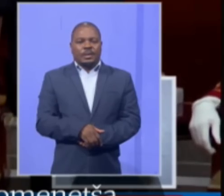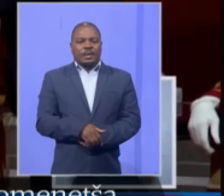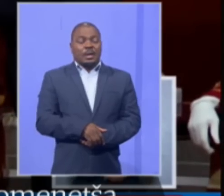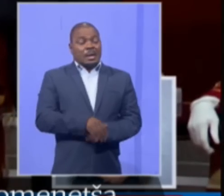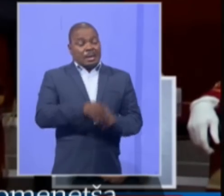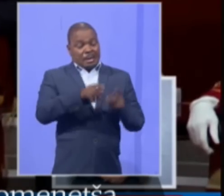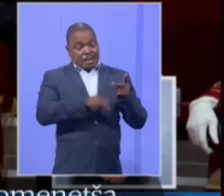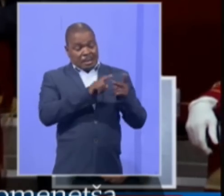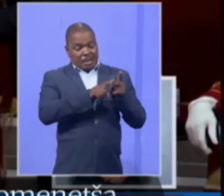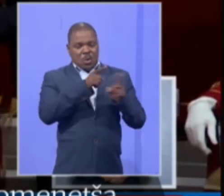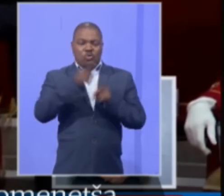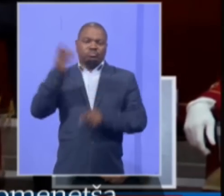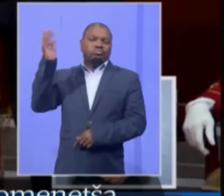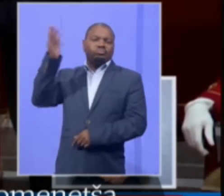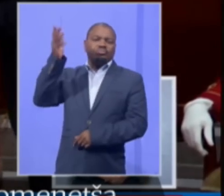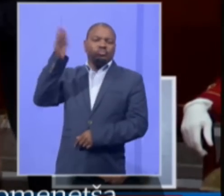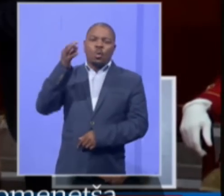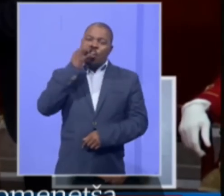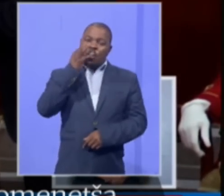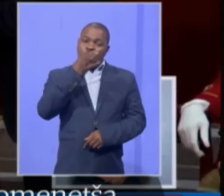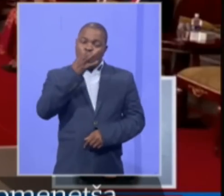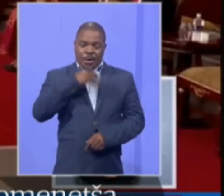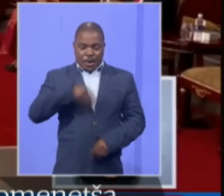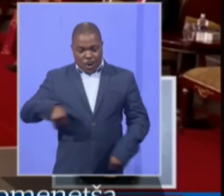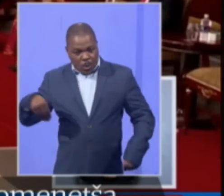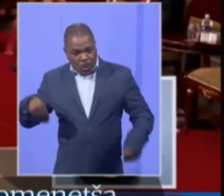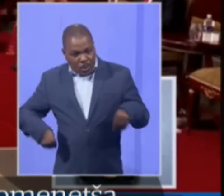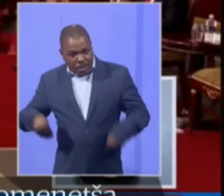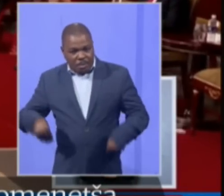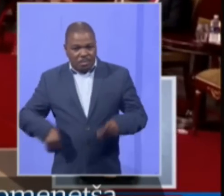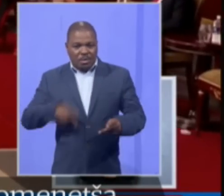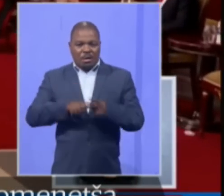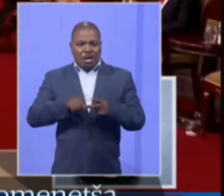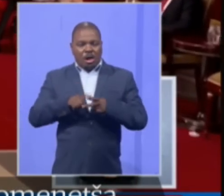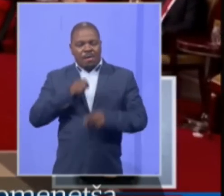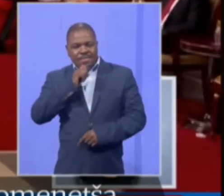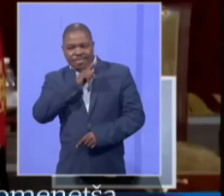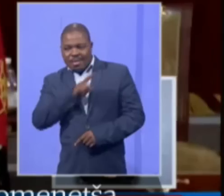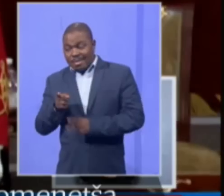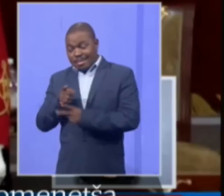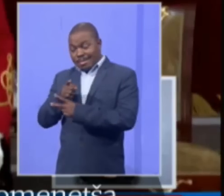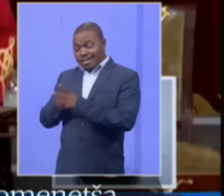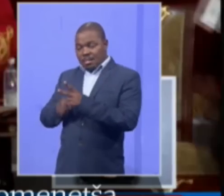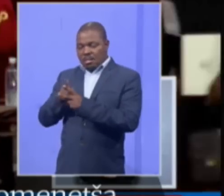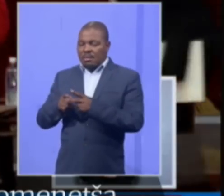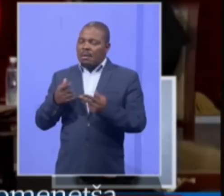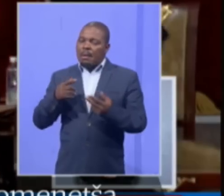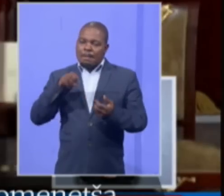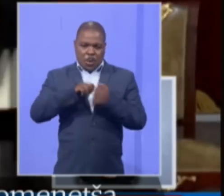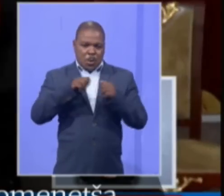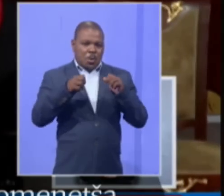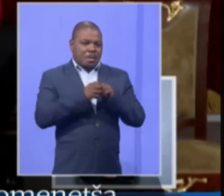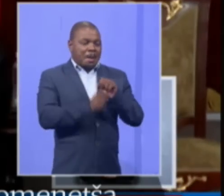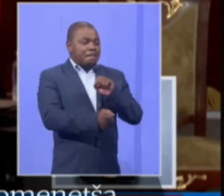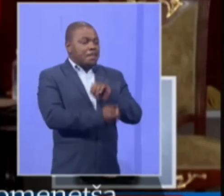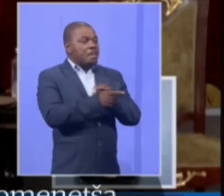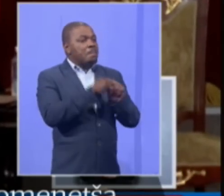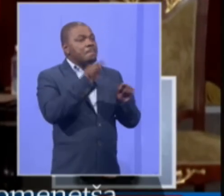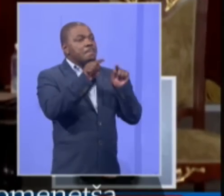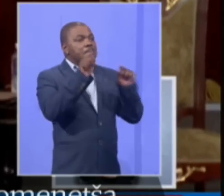Molaetseng wa hae o ile a re bobodu le manyofonyofo bo tlisa mathata